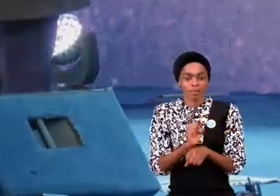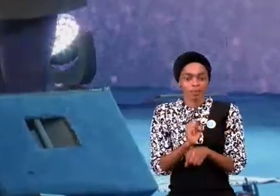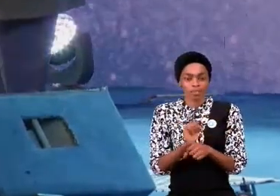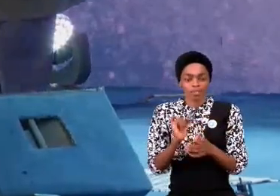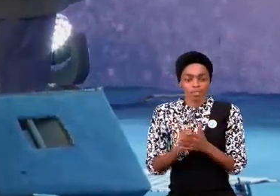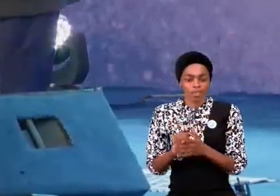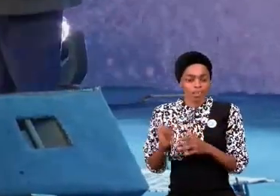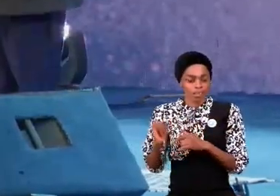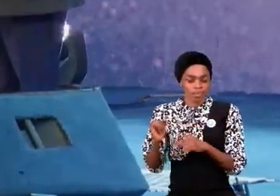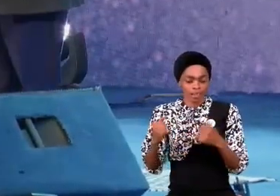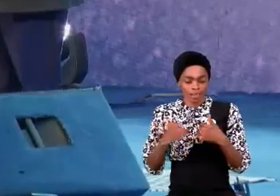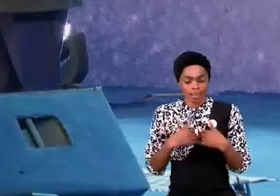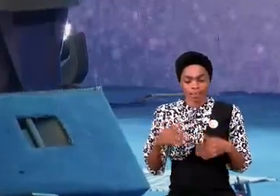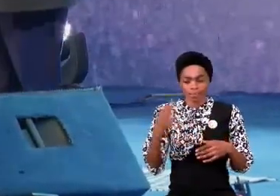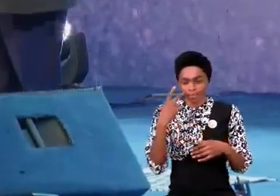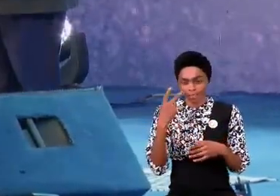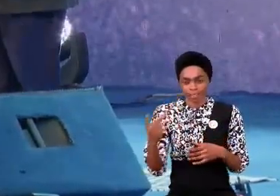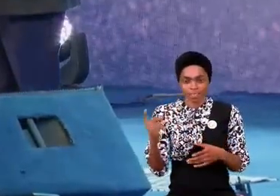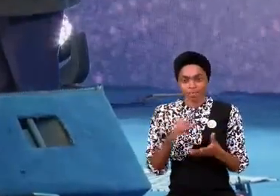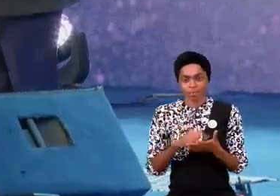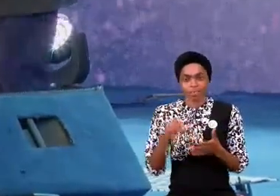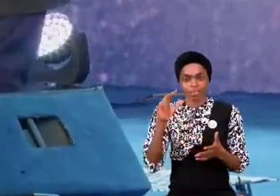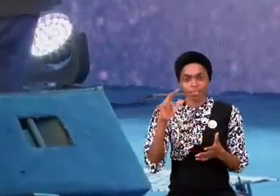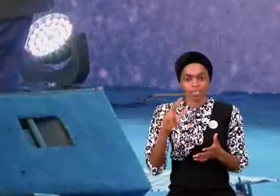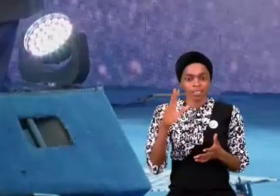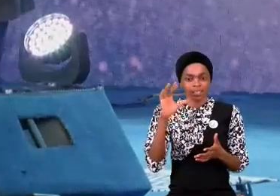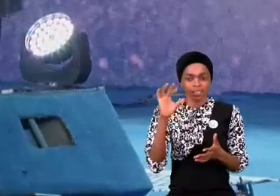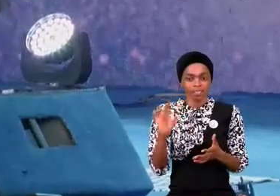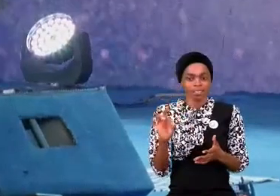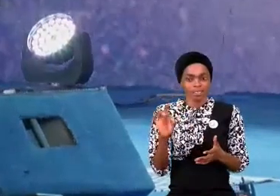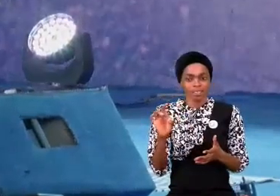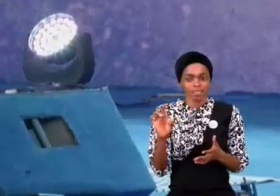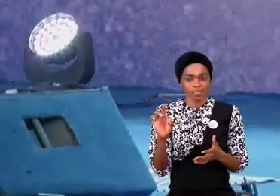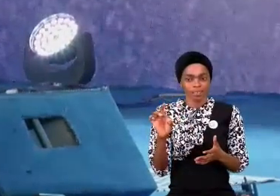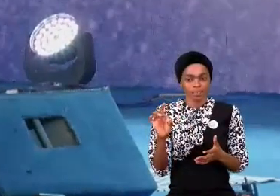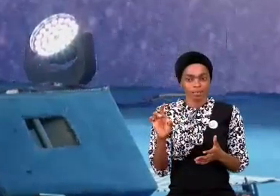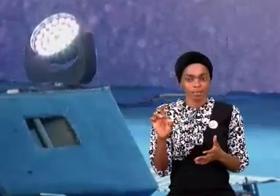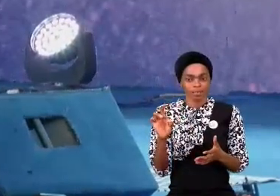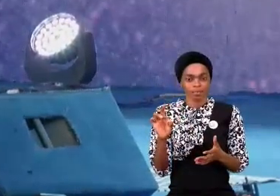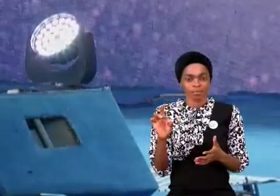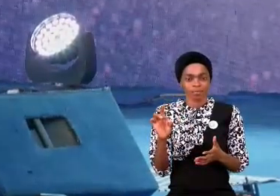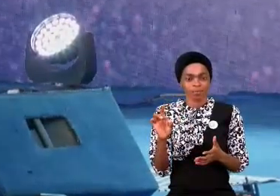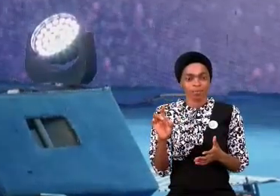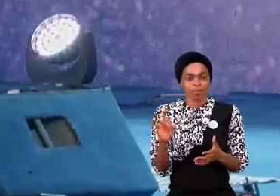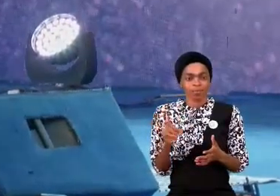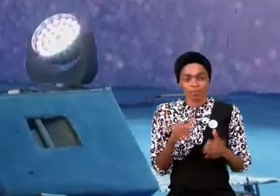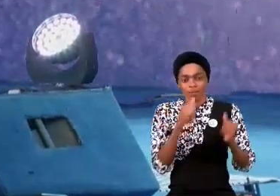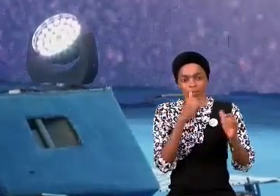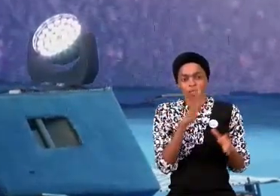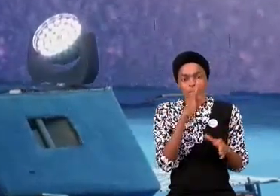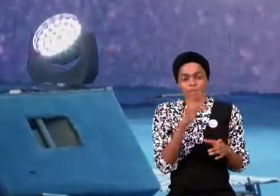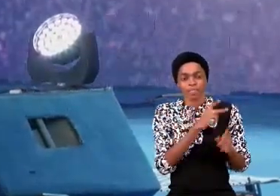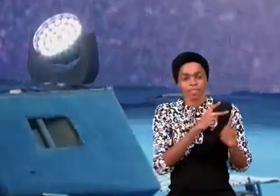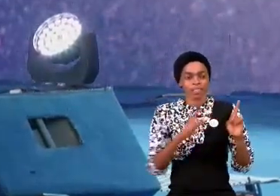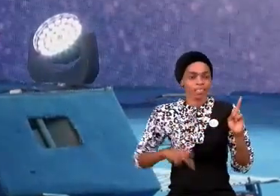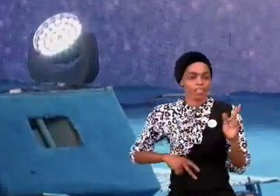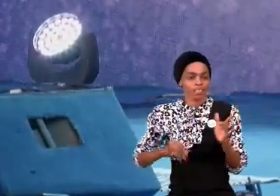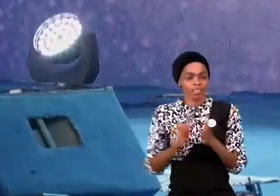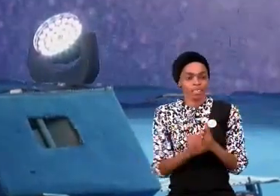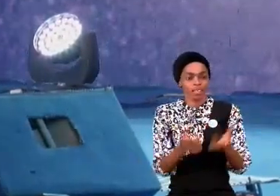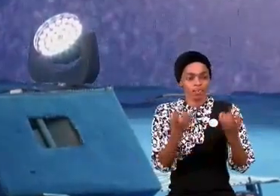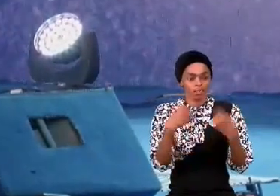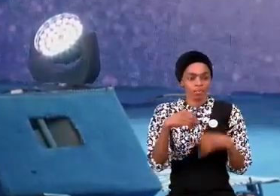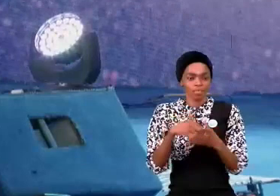be the King that cometh in the name of the Lord. Peace in heaven and